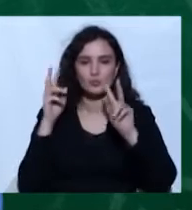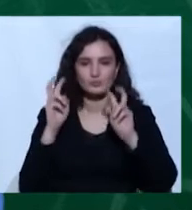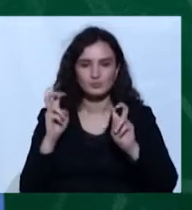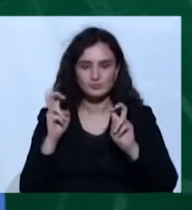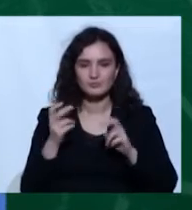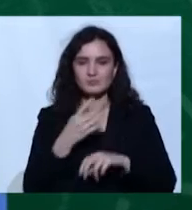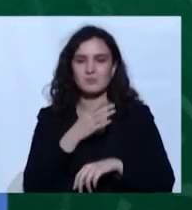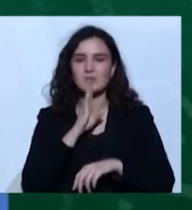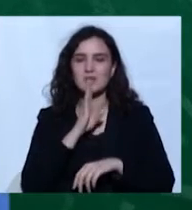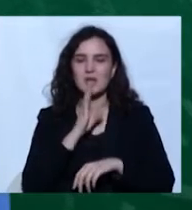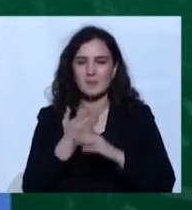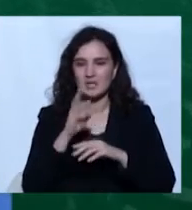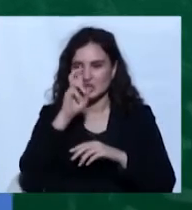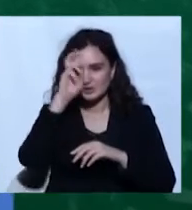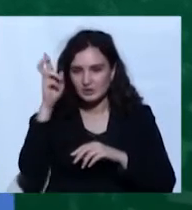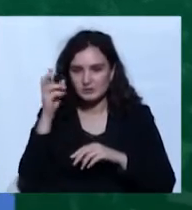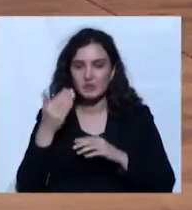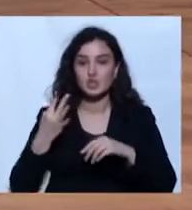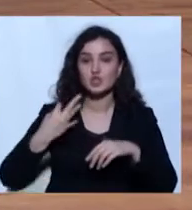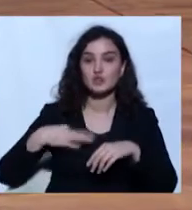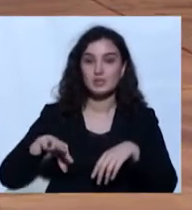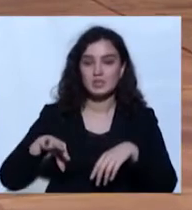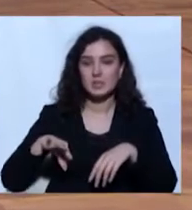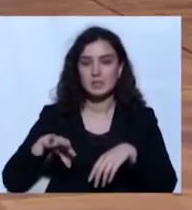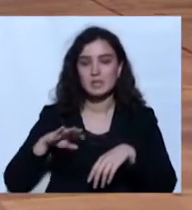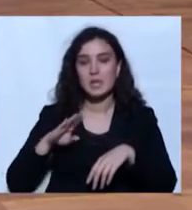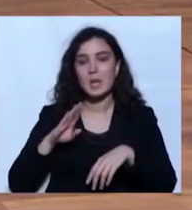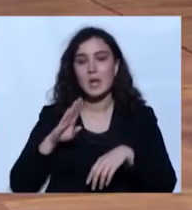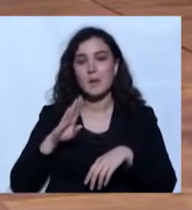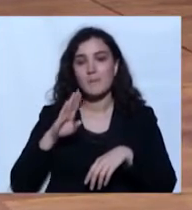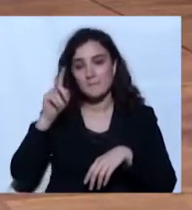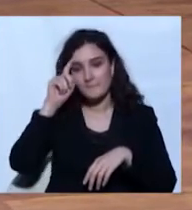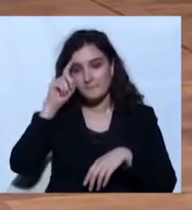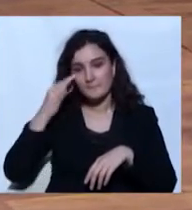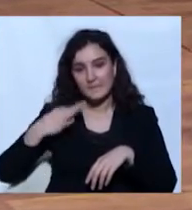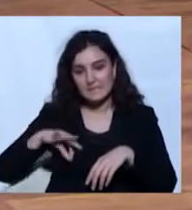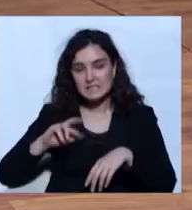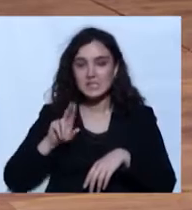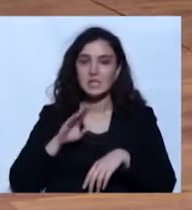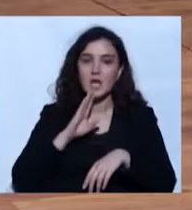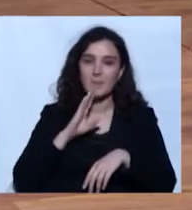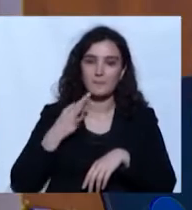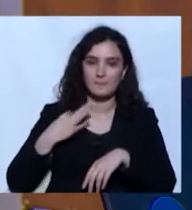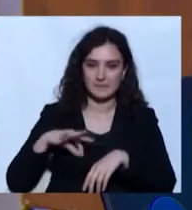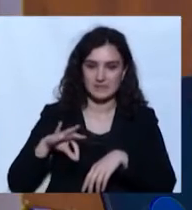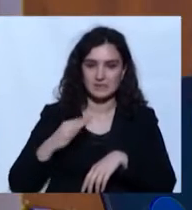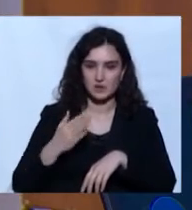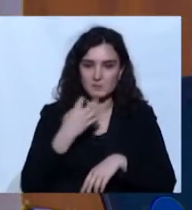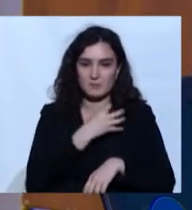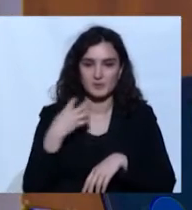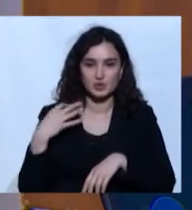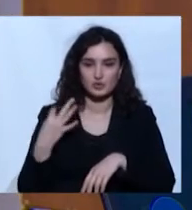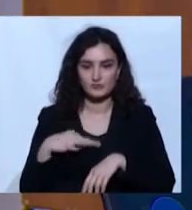kingdom. It could be a king or a queen, but their children are princes and princesses. So Yes, the prince